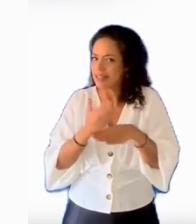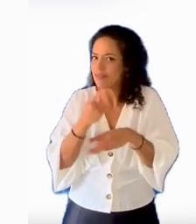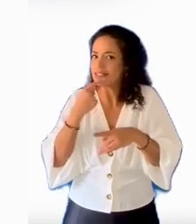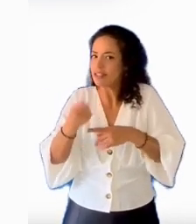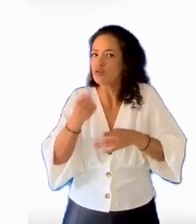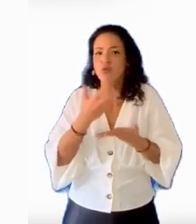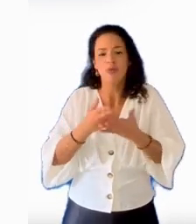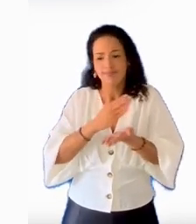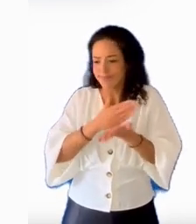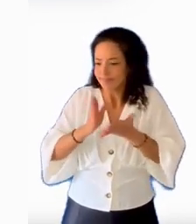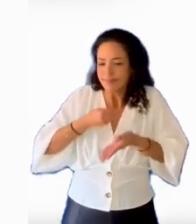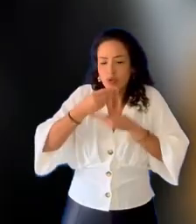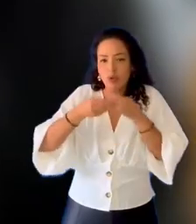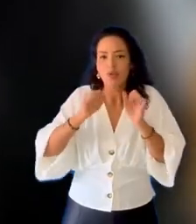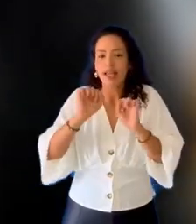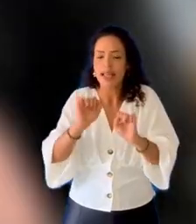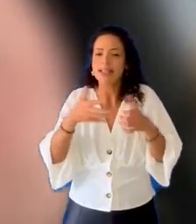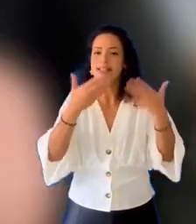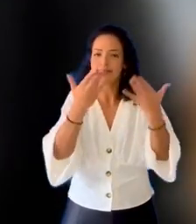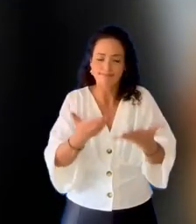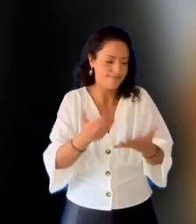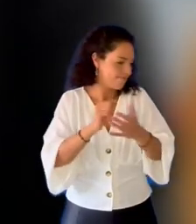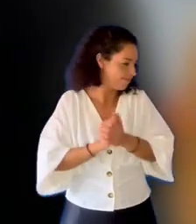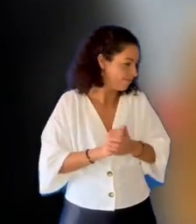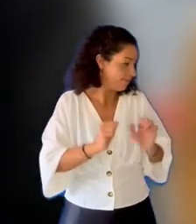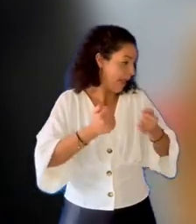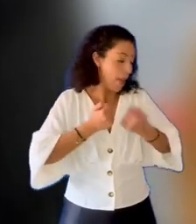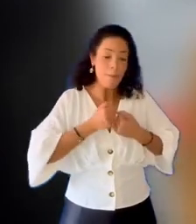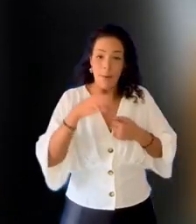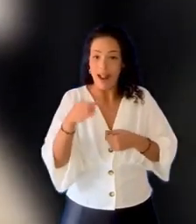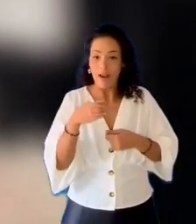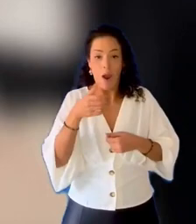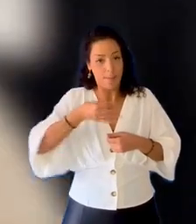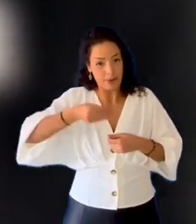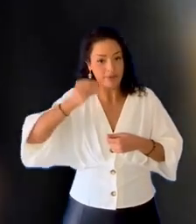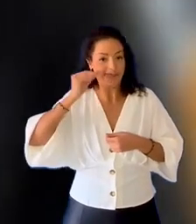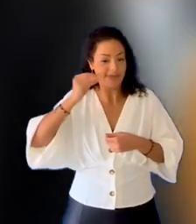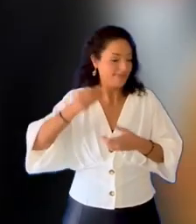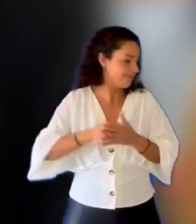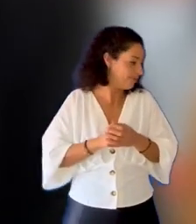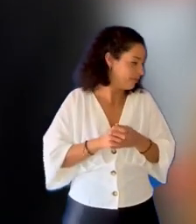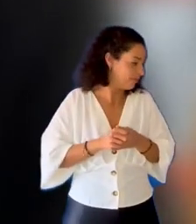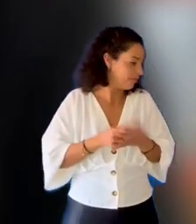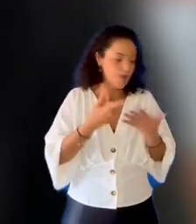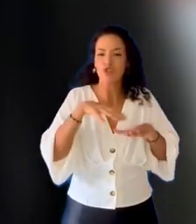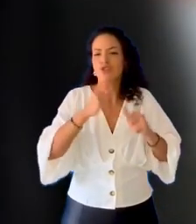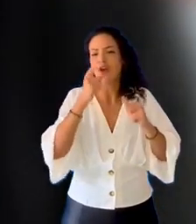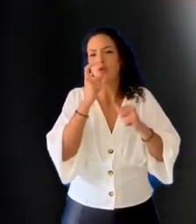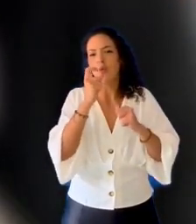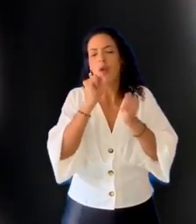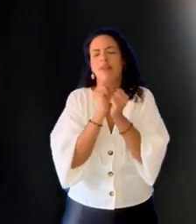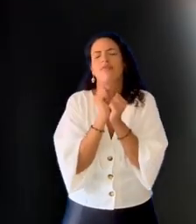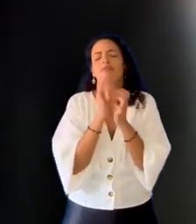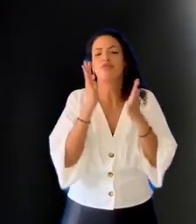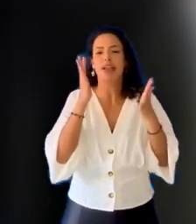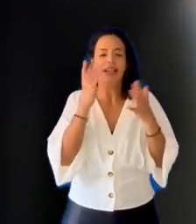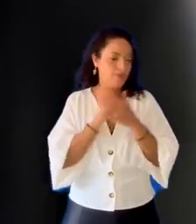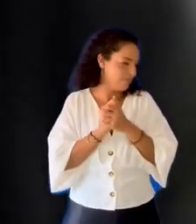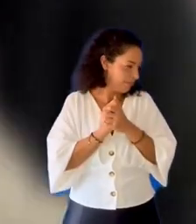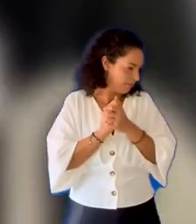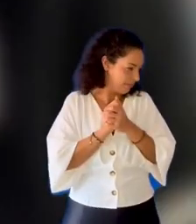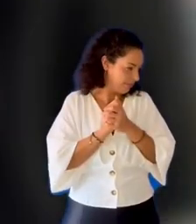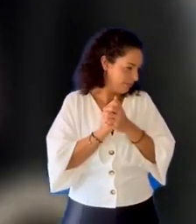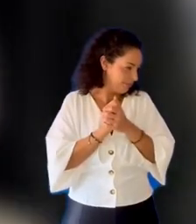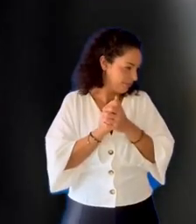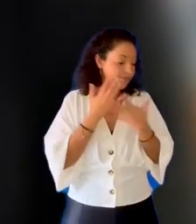be shared with you. Yeah. So this is my top. So we start by freedom. So at the beginning when I was 13, like